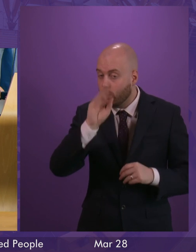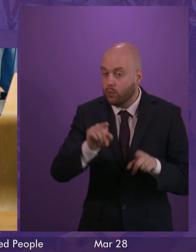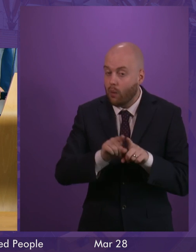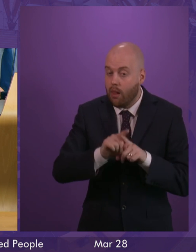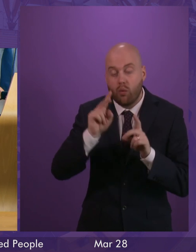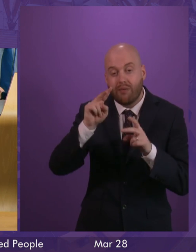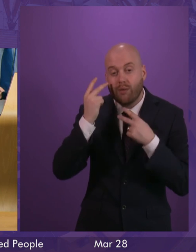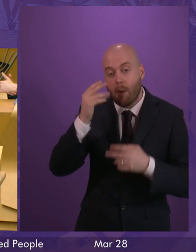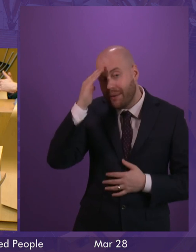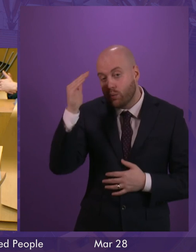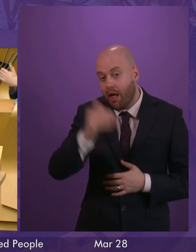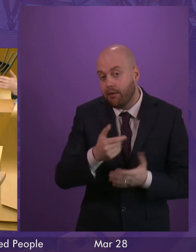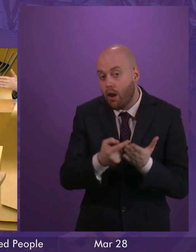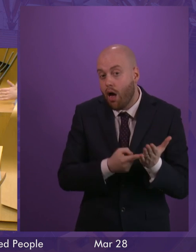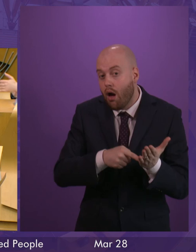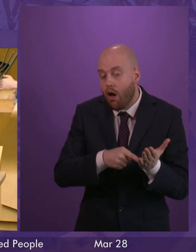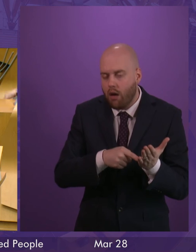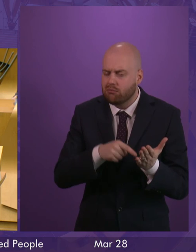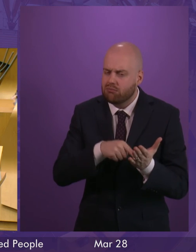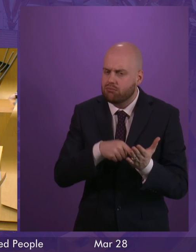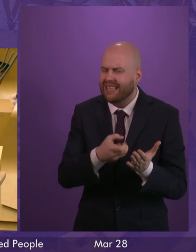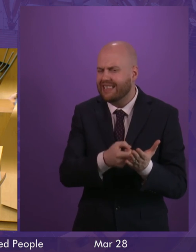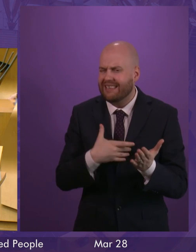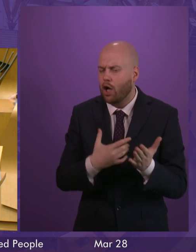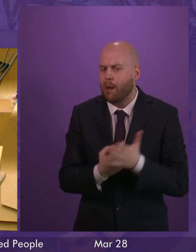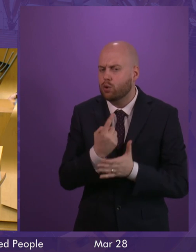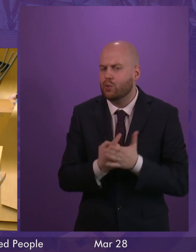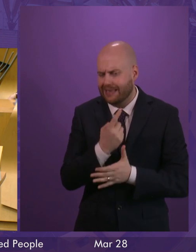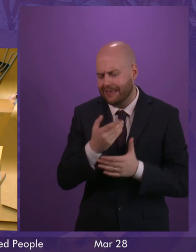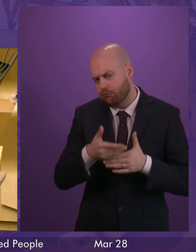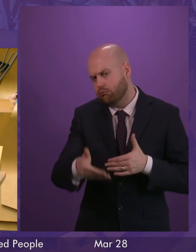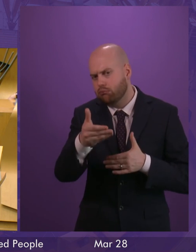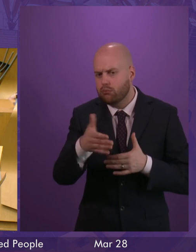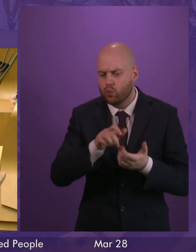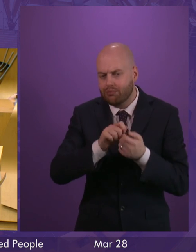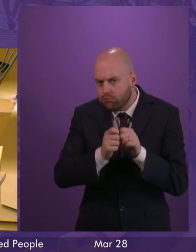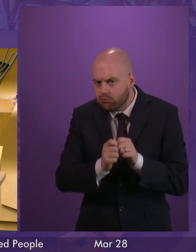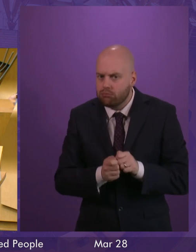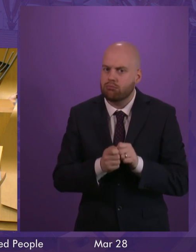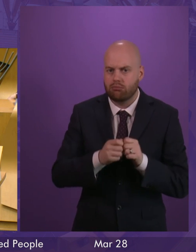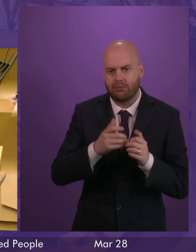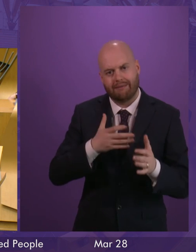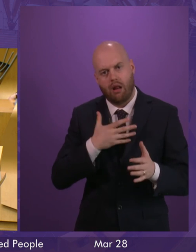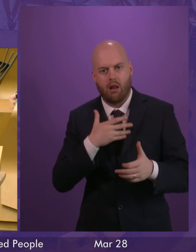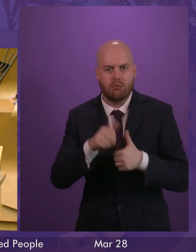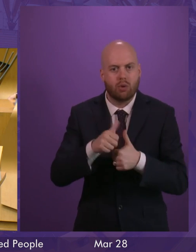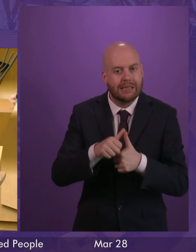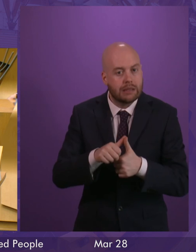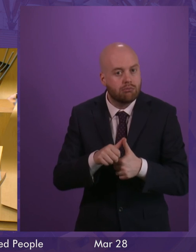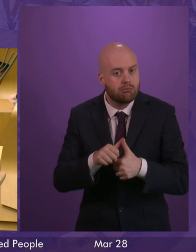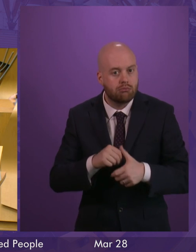adults with incapacity legislation gives us an opportunity. We will take that opportunity as we move